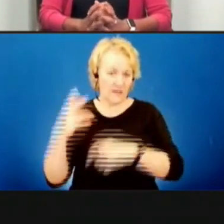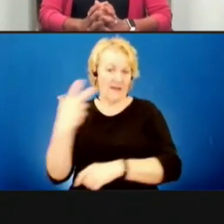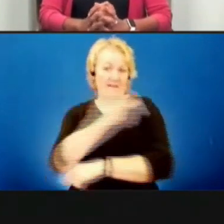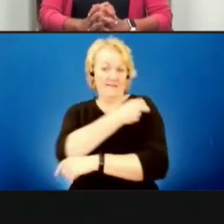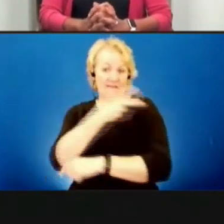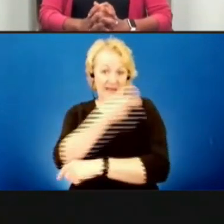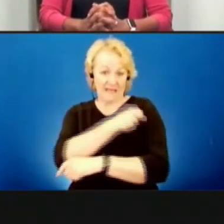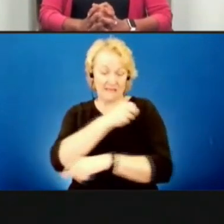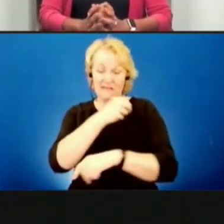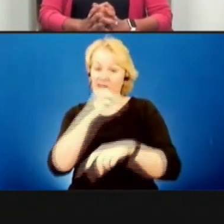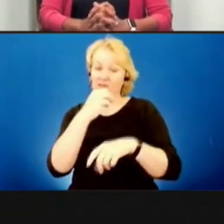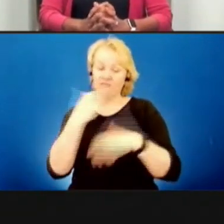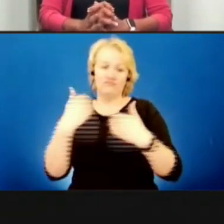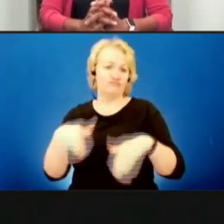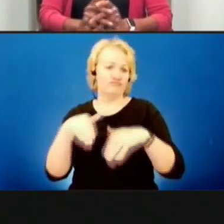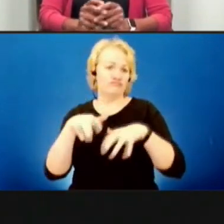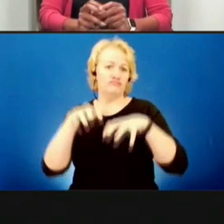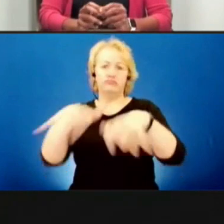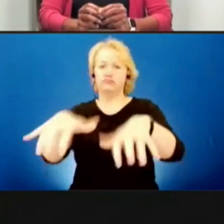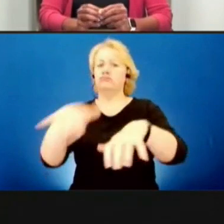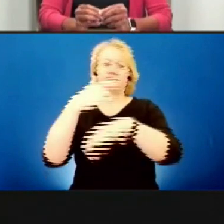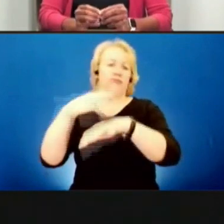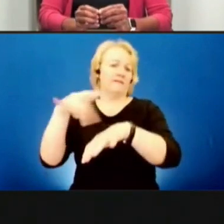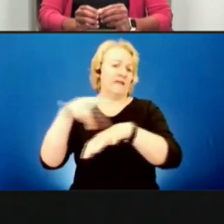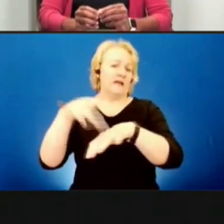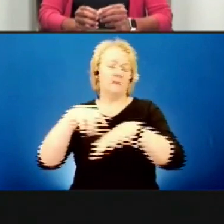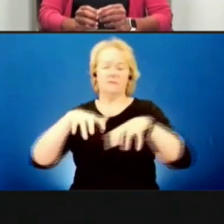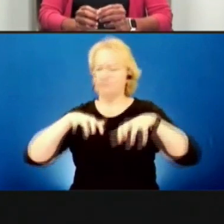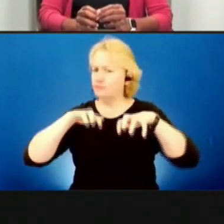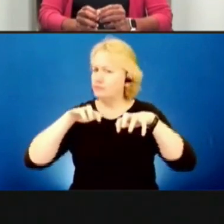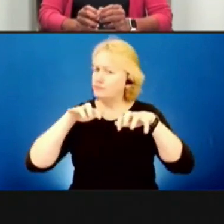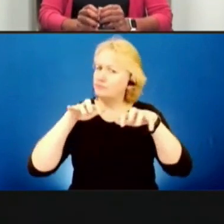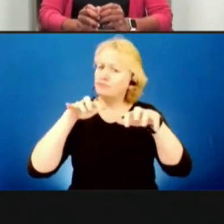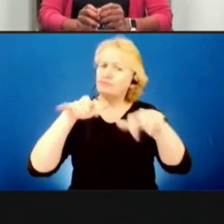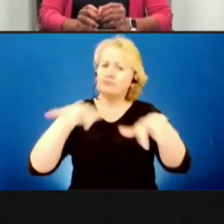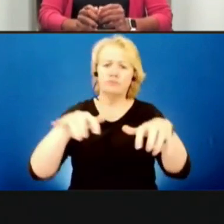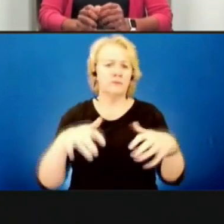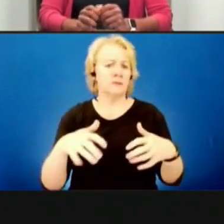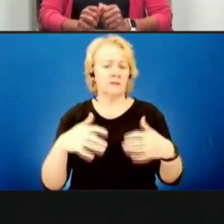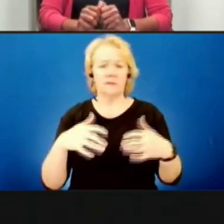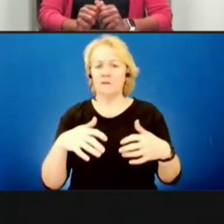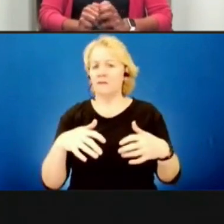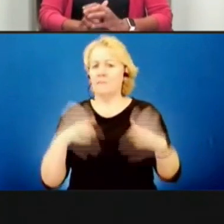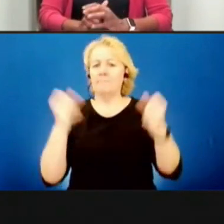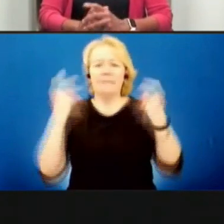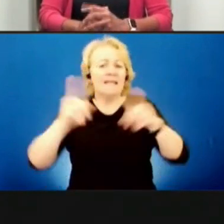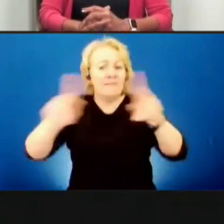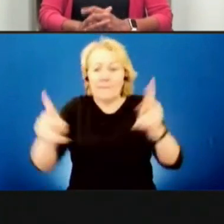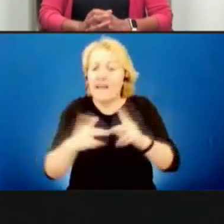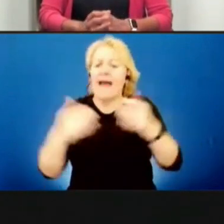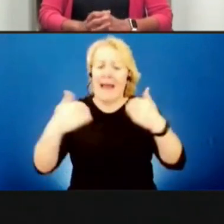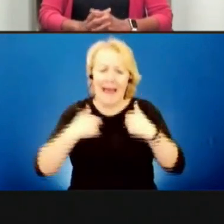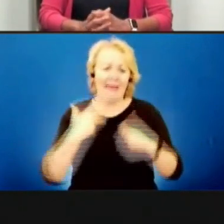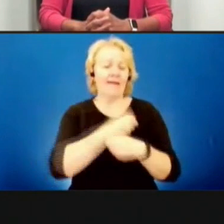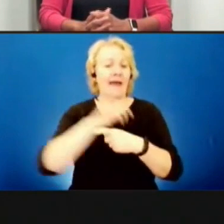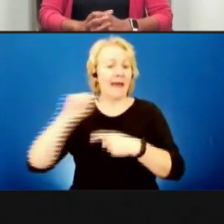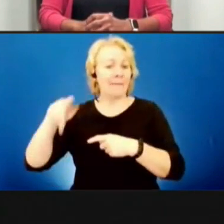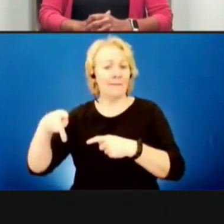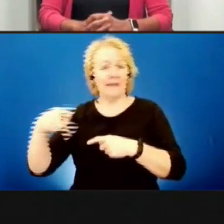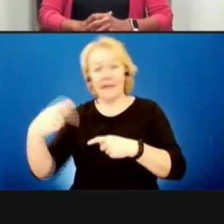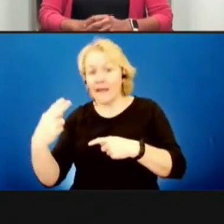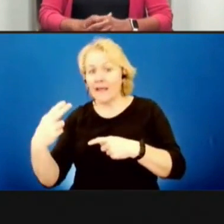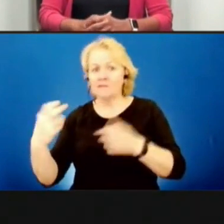vaccine availability is in abundant supply. We've got vaccine in lots of different locations. Austin Public Health has a